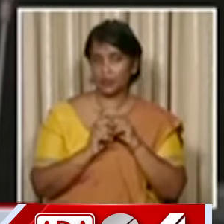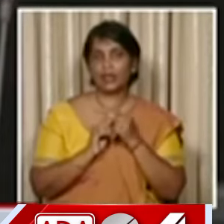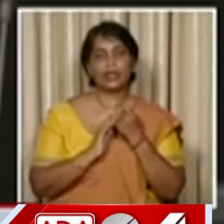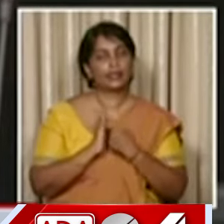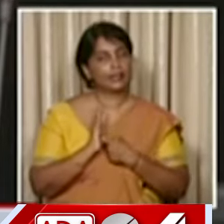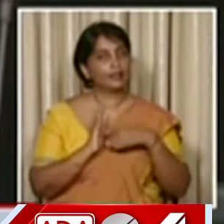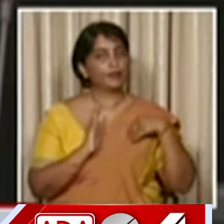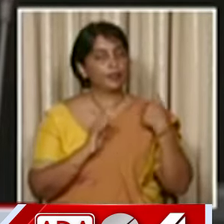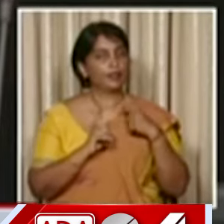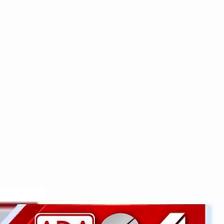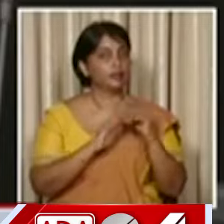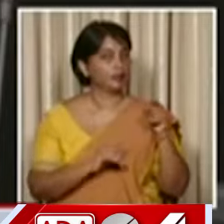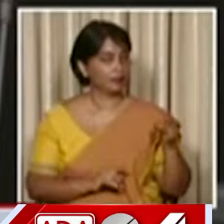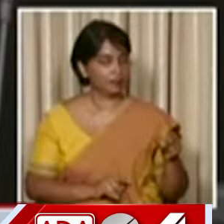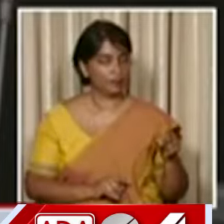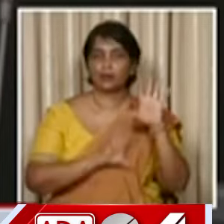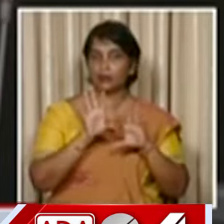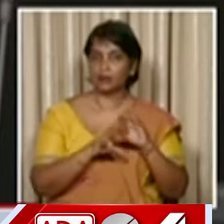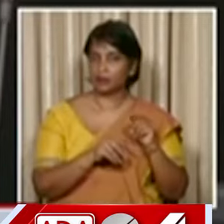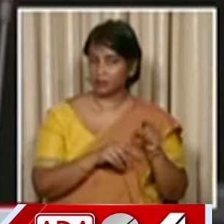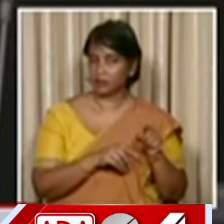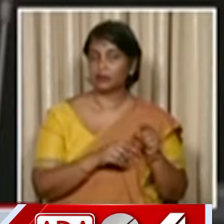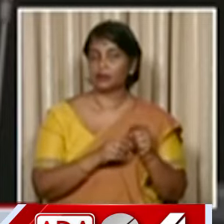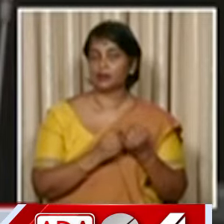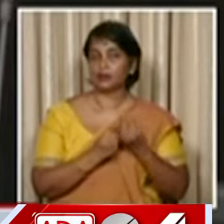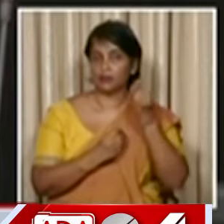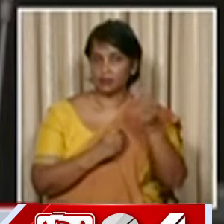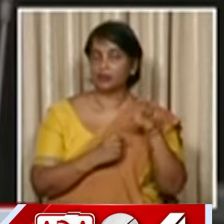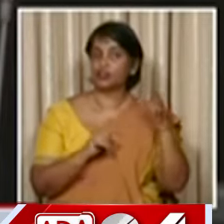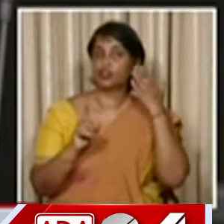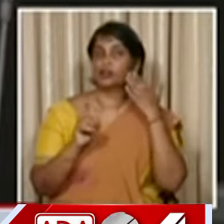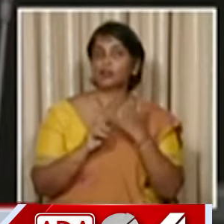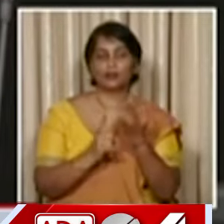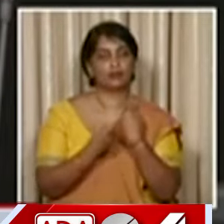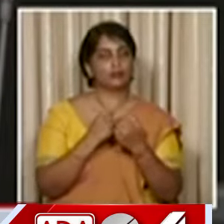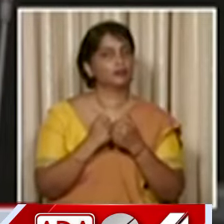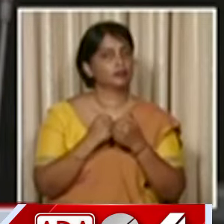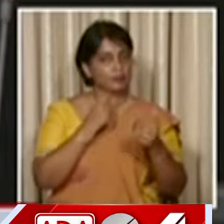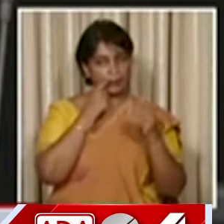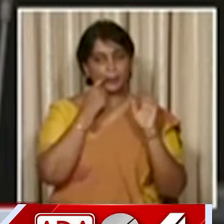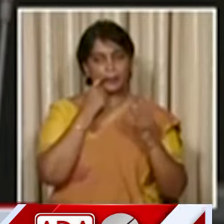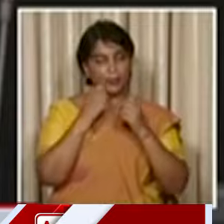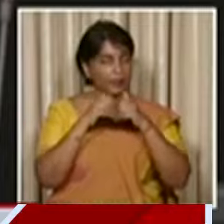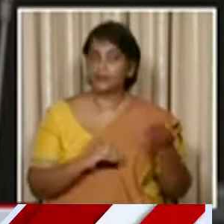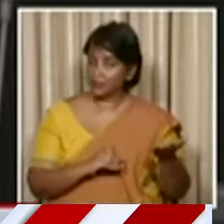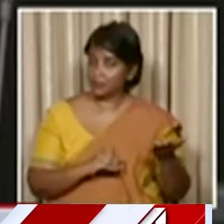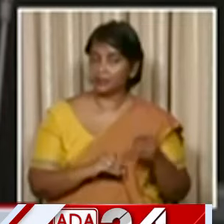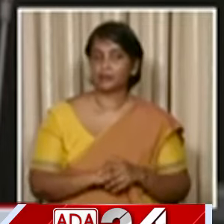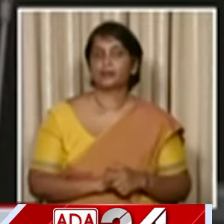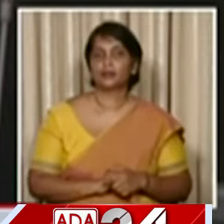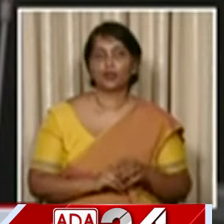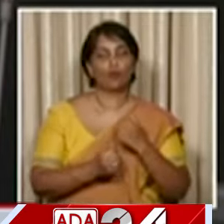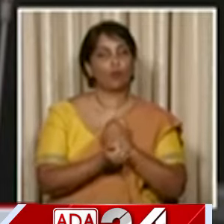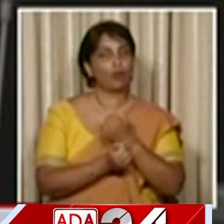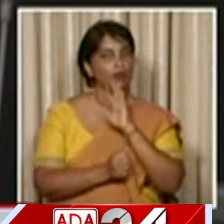Information was provided with regard to a recent statement by former president Maithripala Sirisena. The police said that they will inform the attorney general